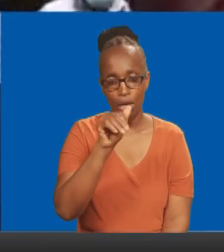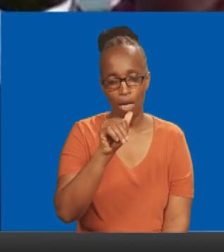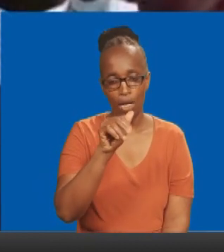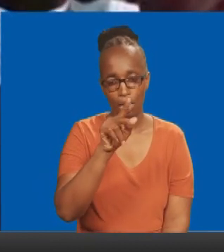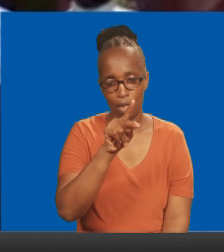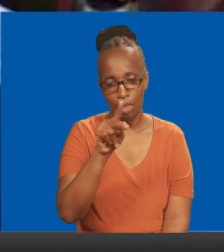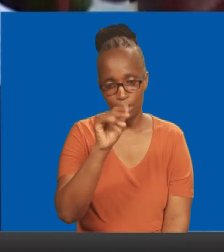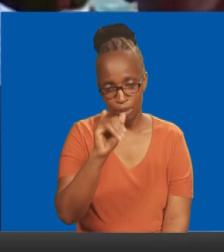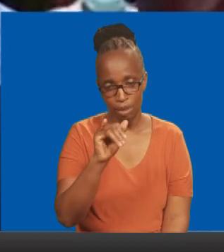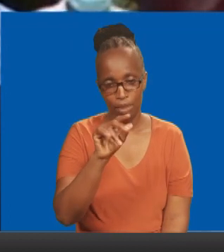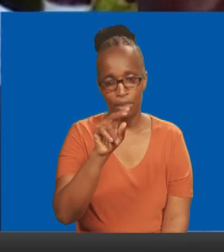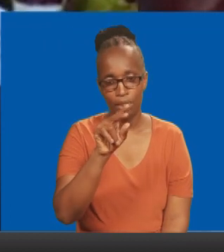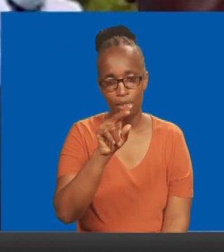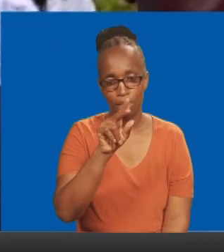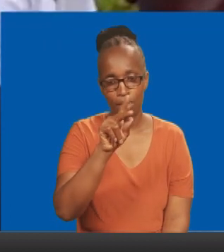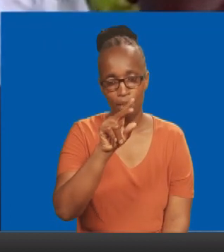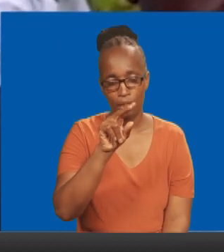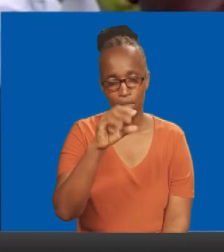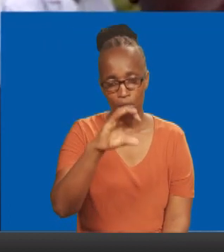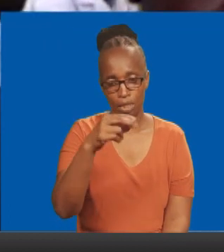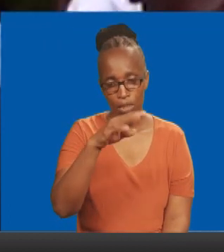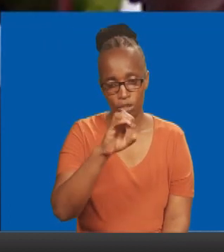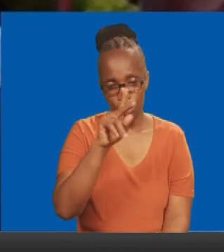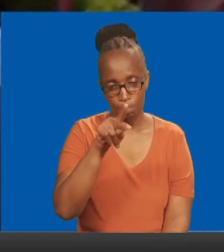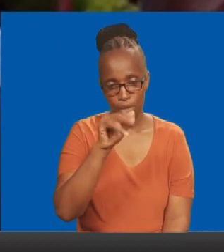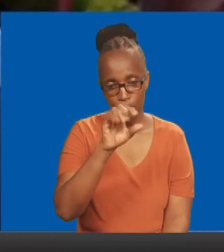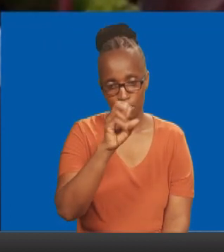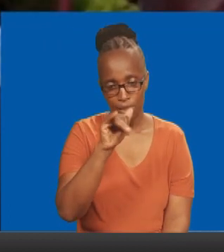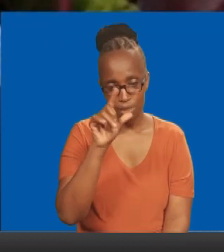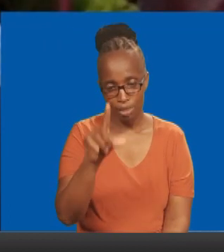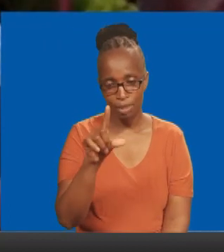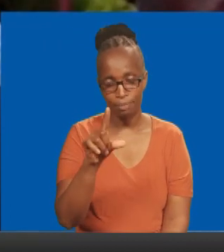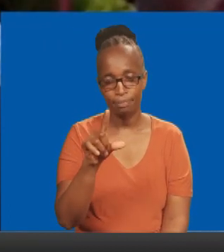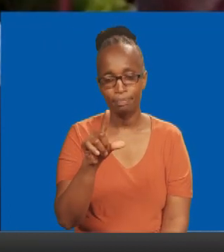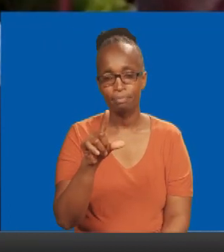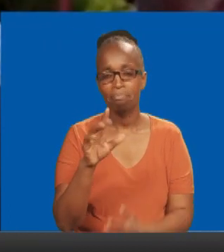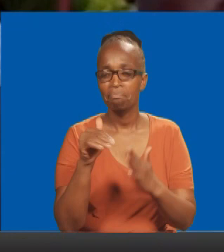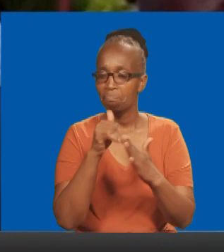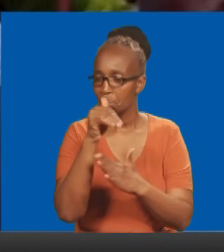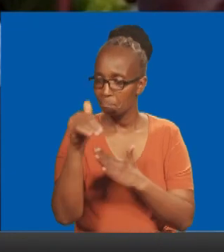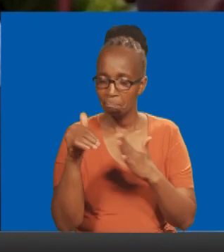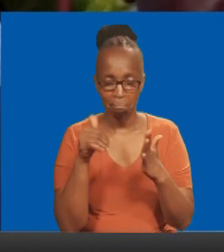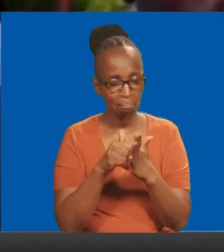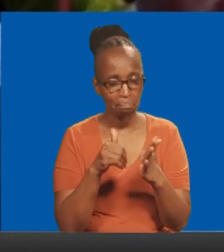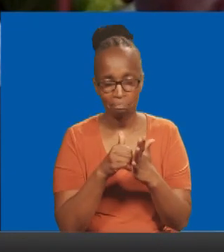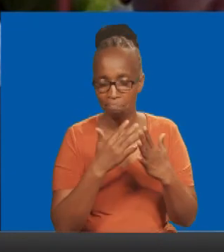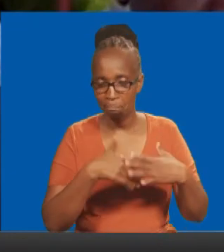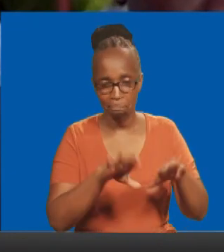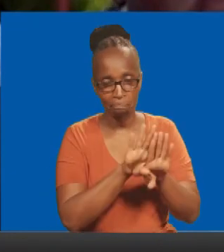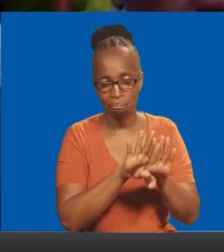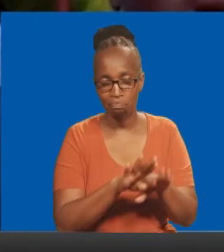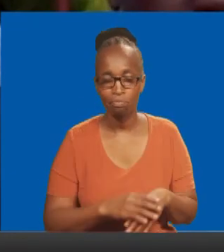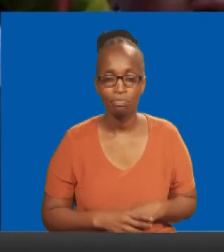Primary School, Chepkesin Primary School, and partly Yati and Jemoya are not optimally